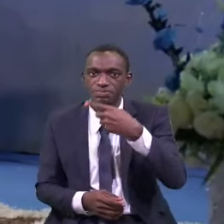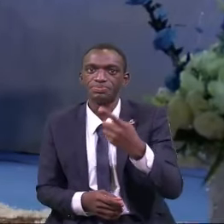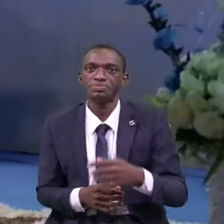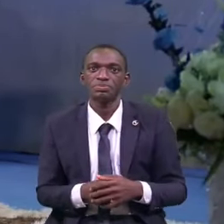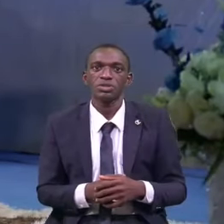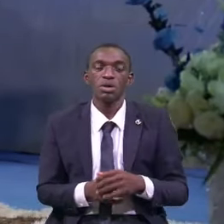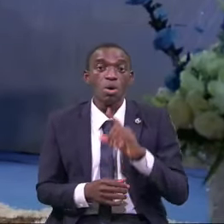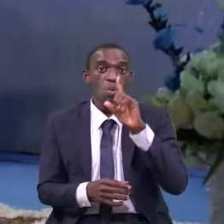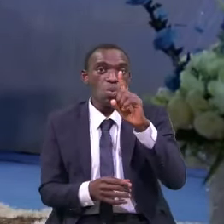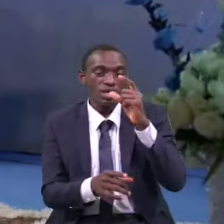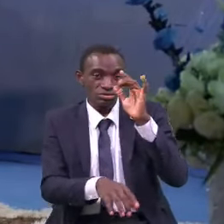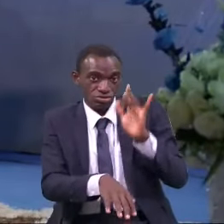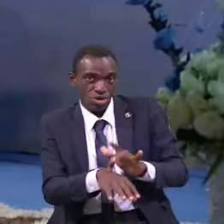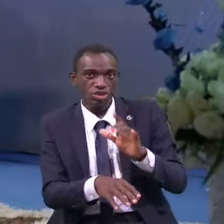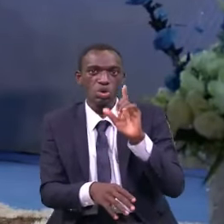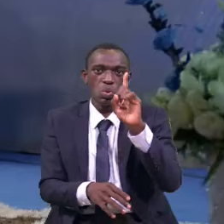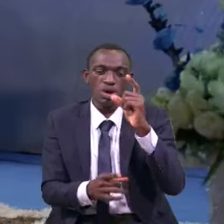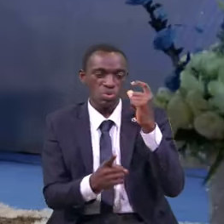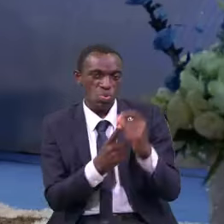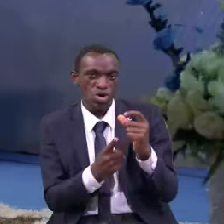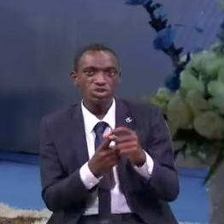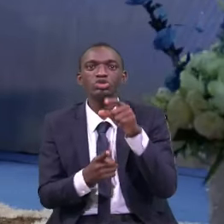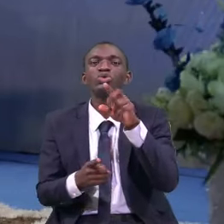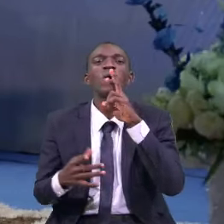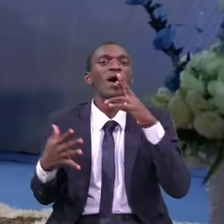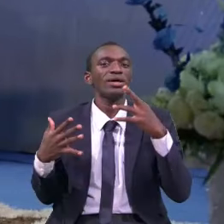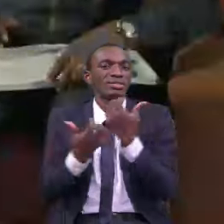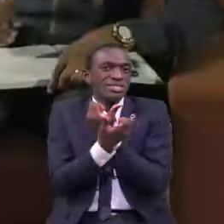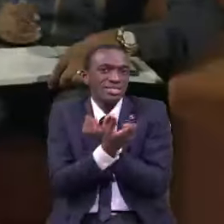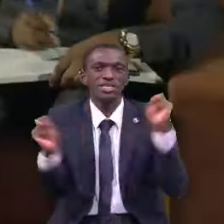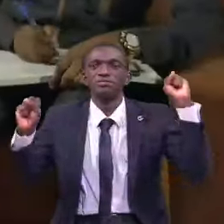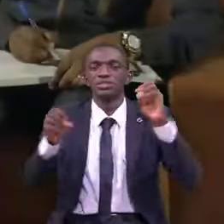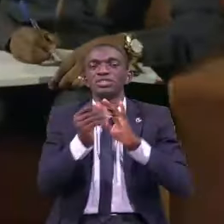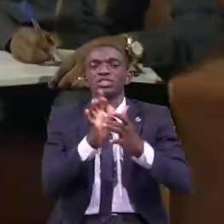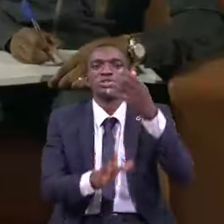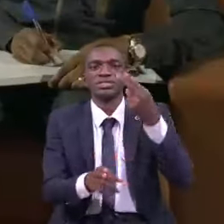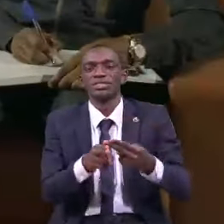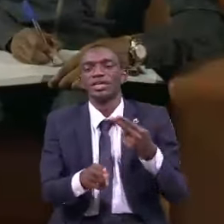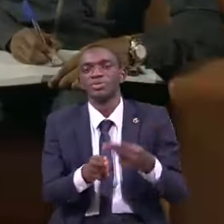One touch, one word, you are saved.